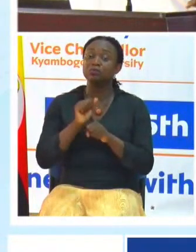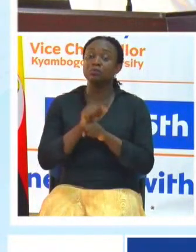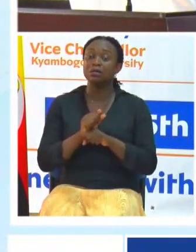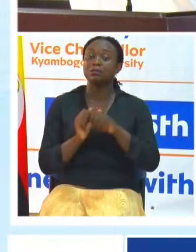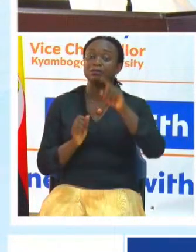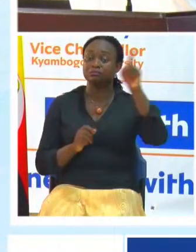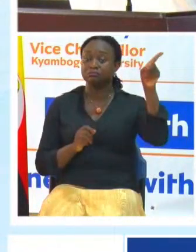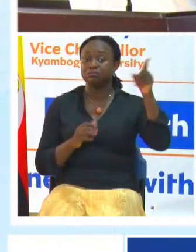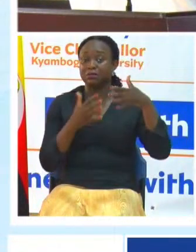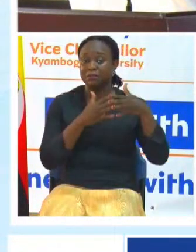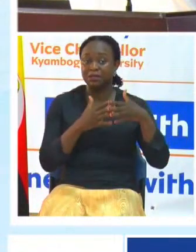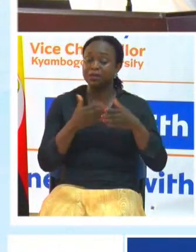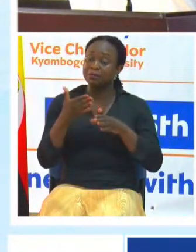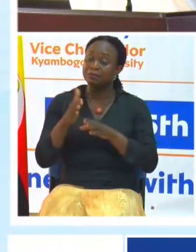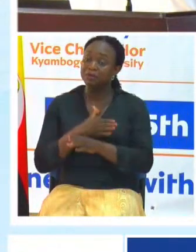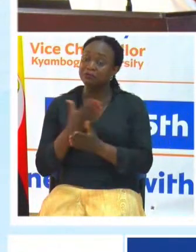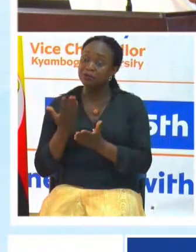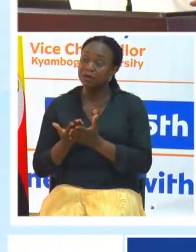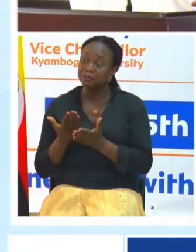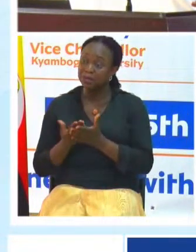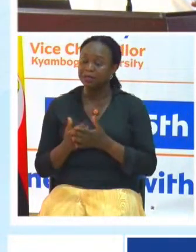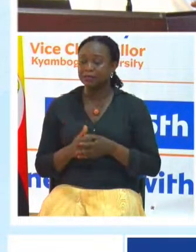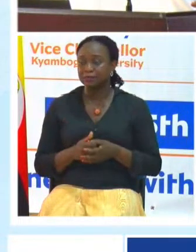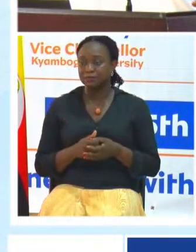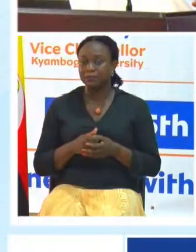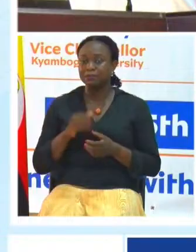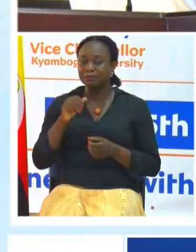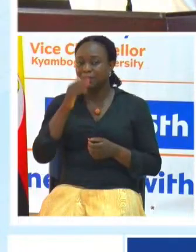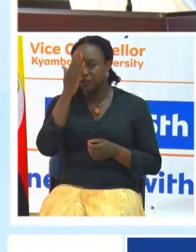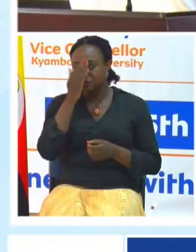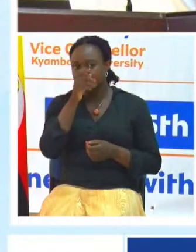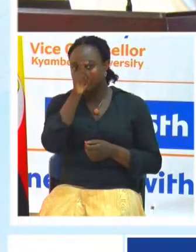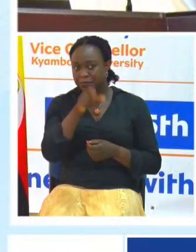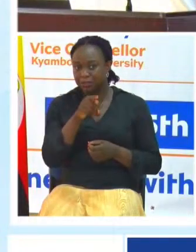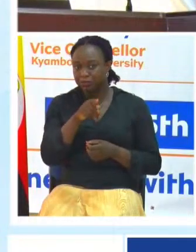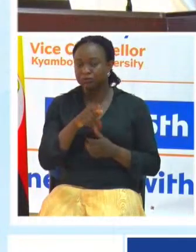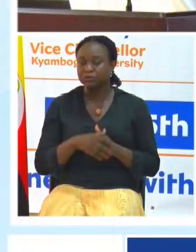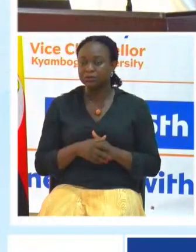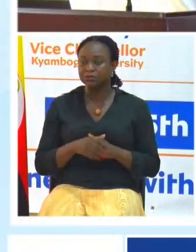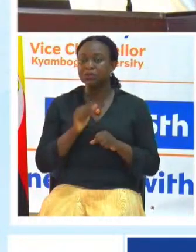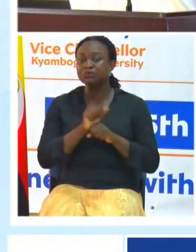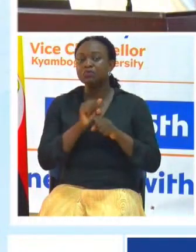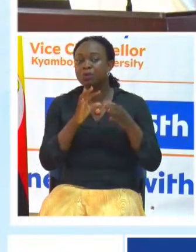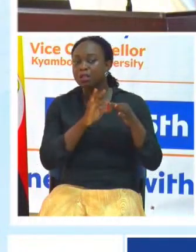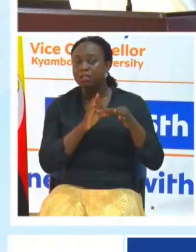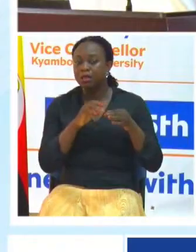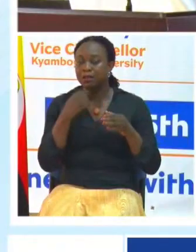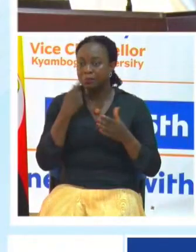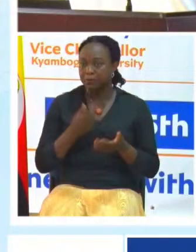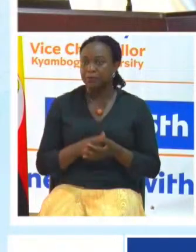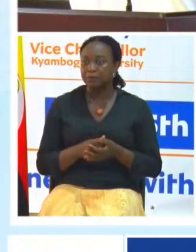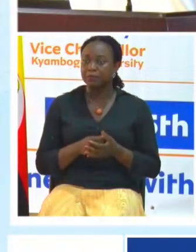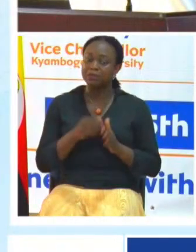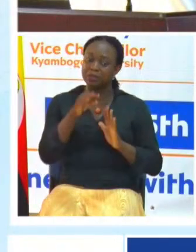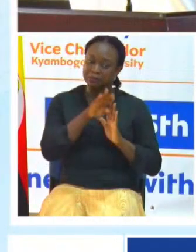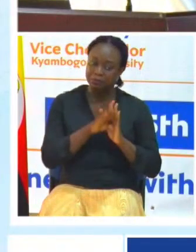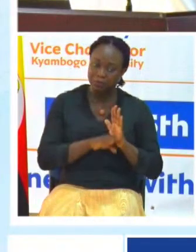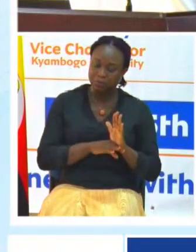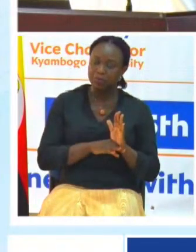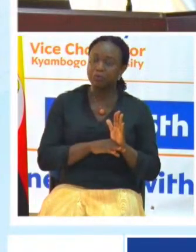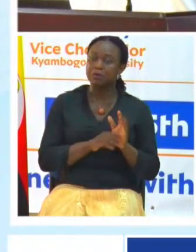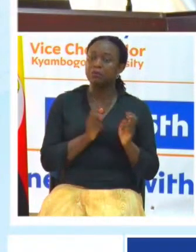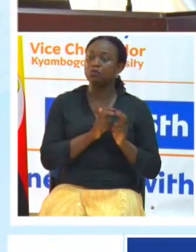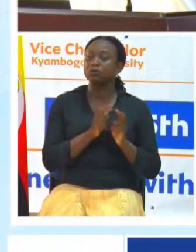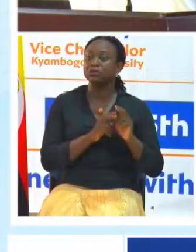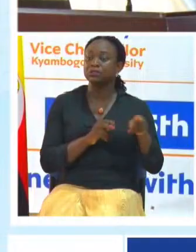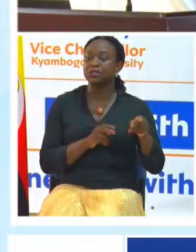States. So before you apply, make sure that you know the person that you will likely be working with, and that is the program lead in